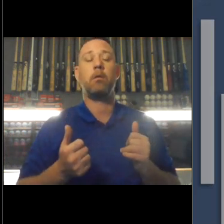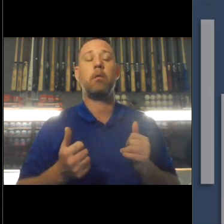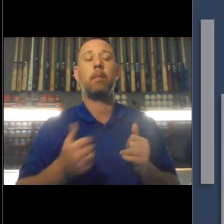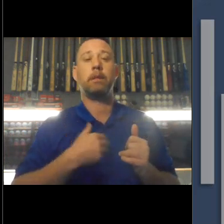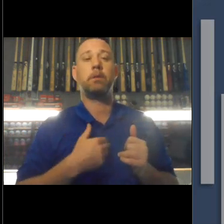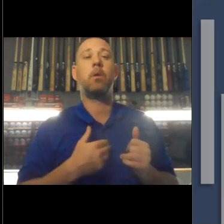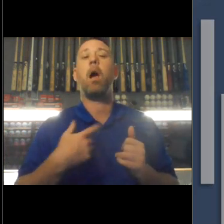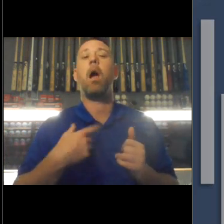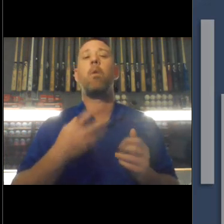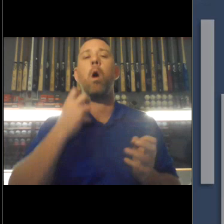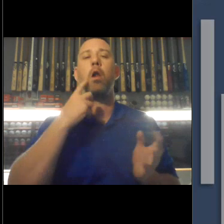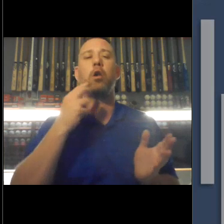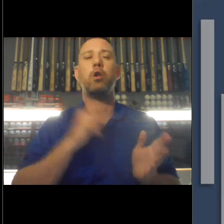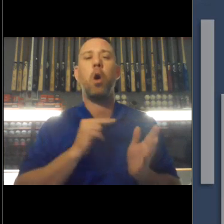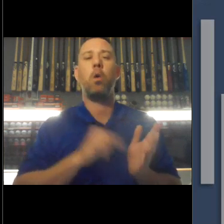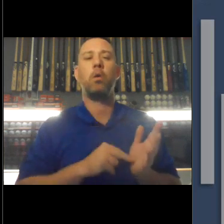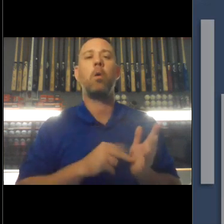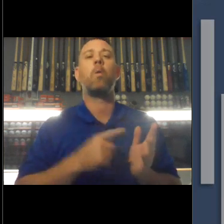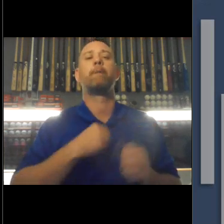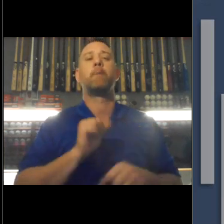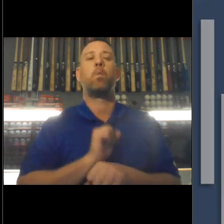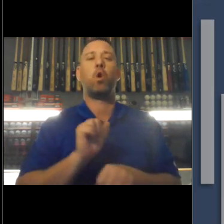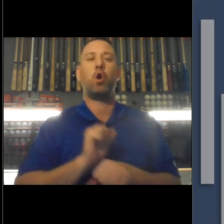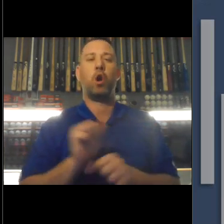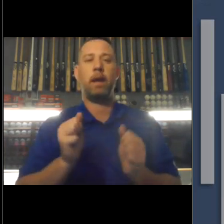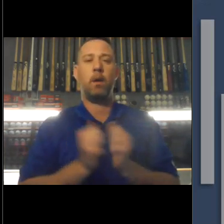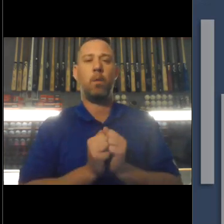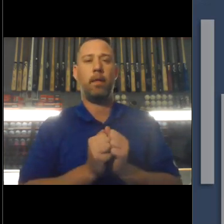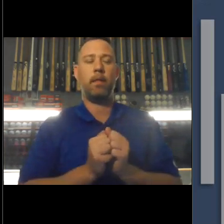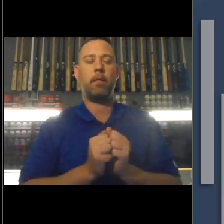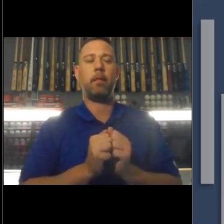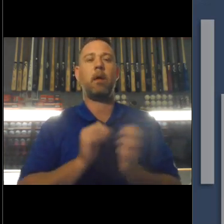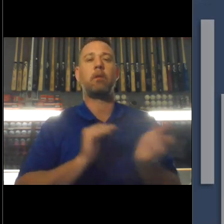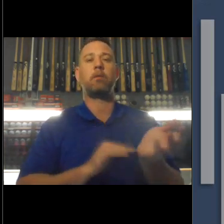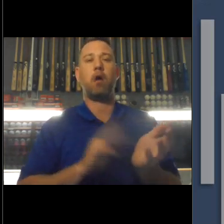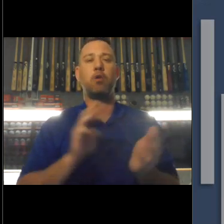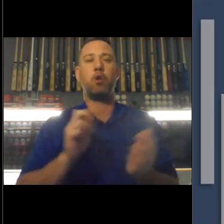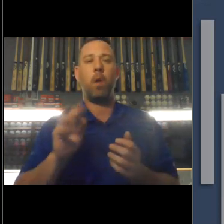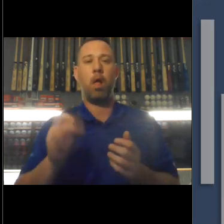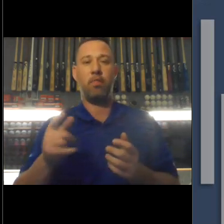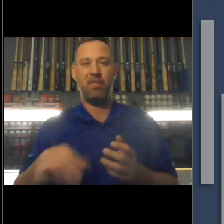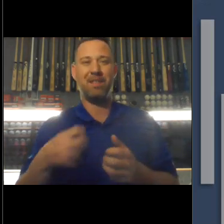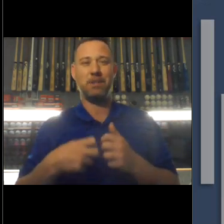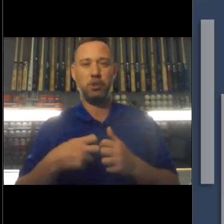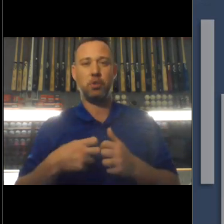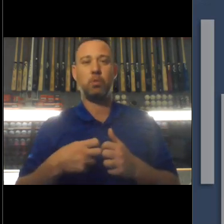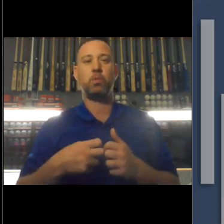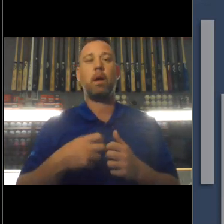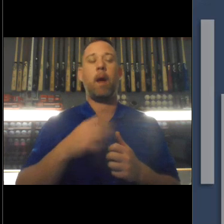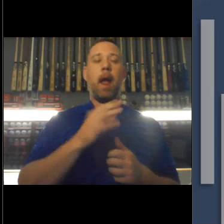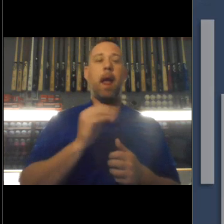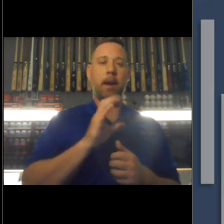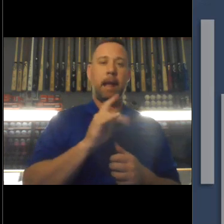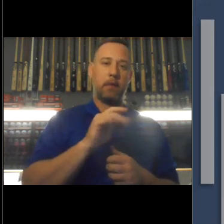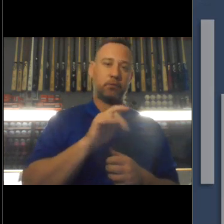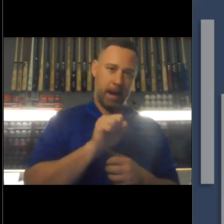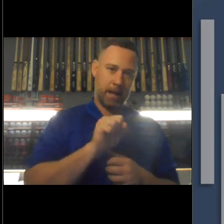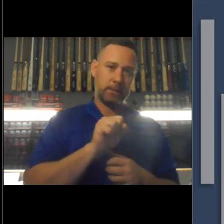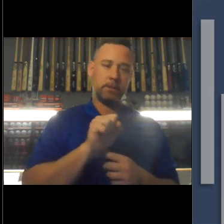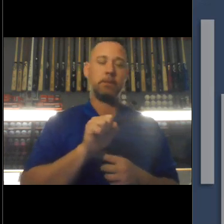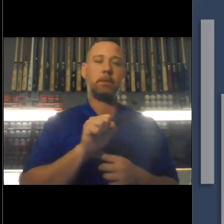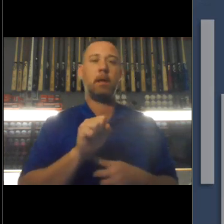want to note something because we'd been working with Dr. Wolf on this issue and Caltrans. And so one